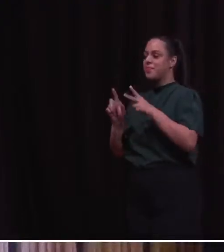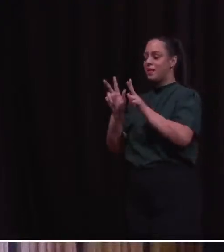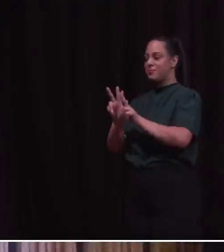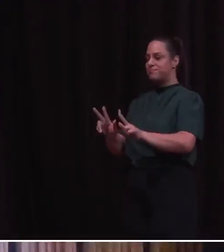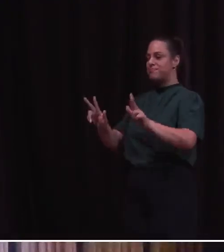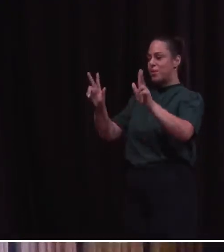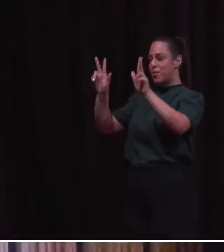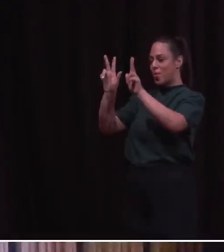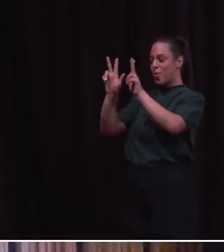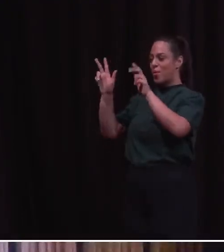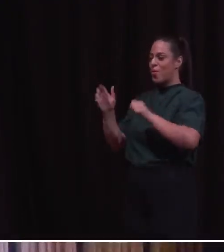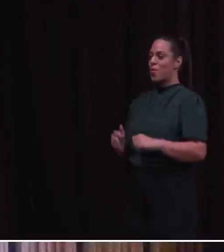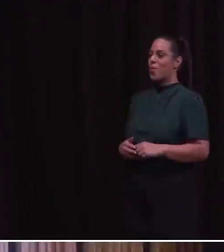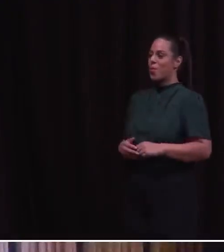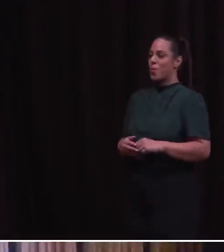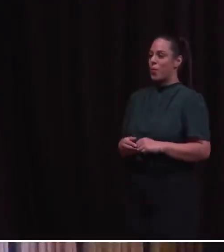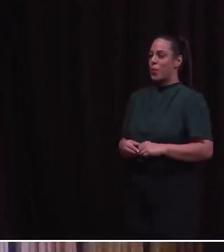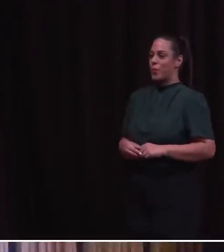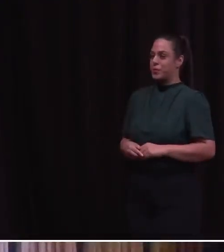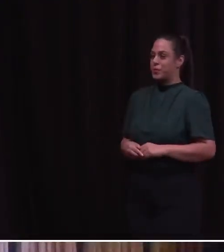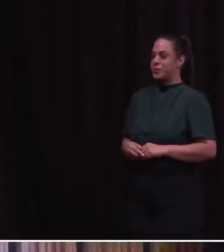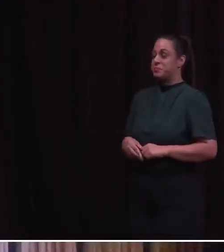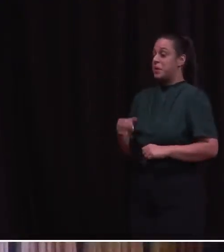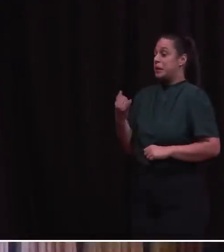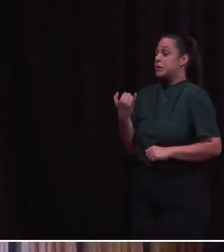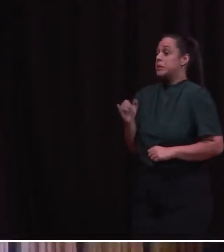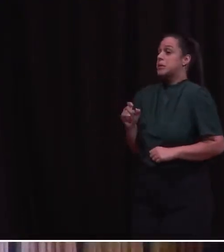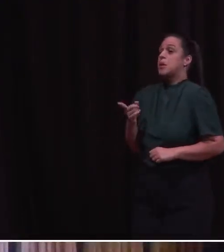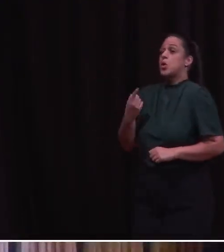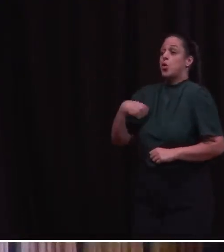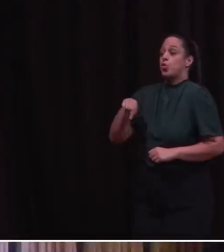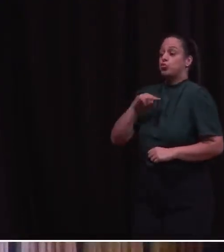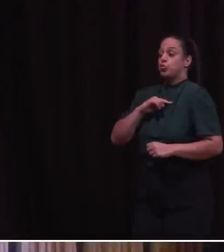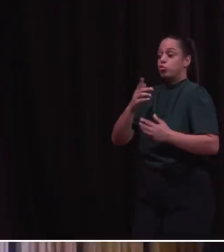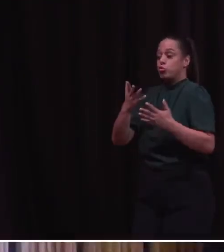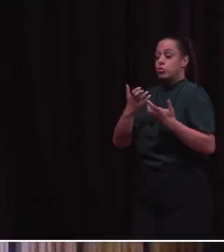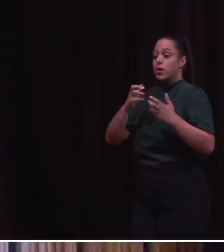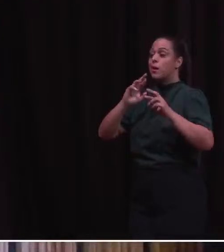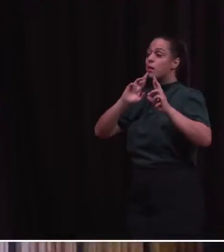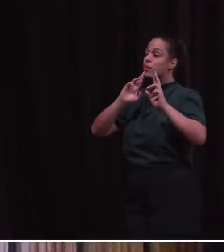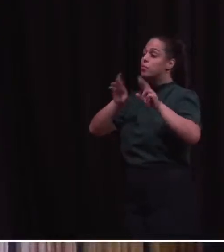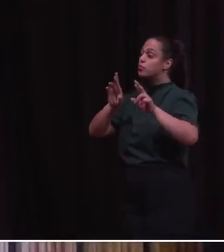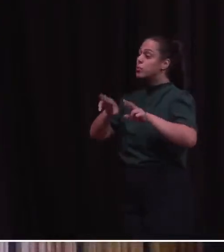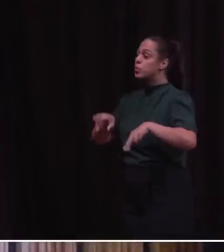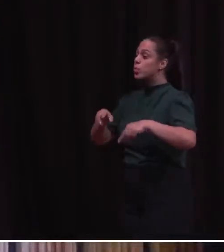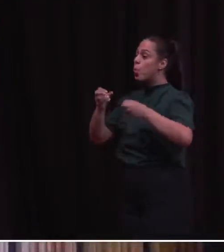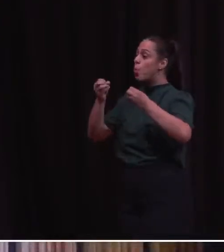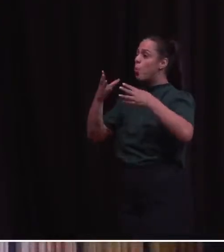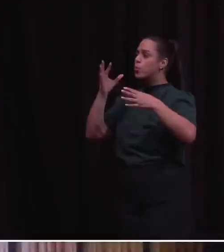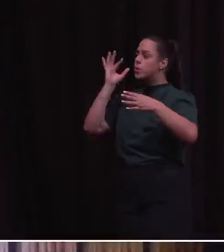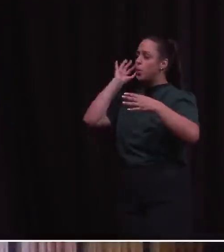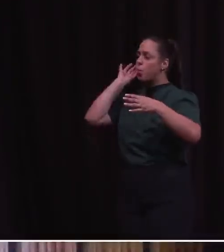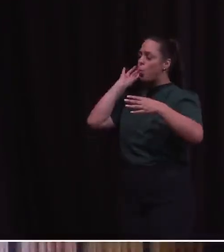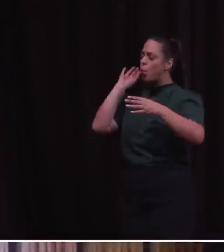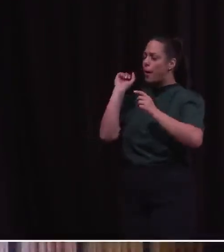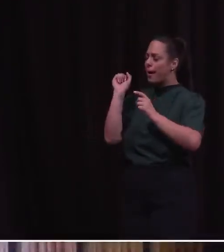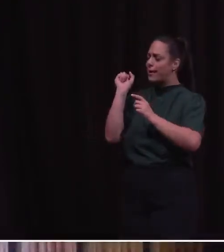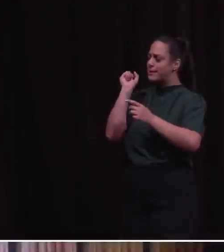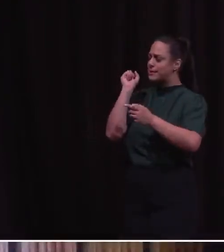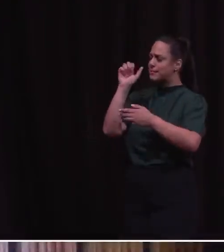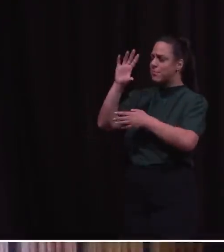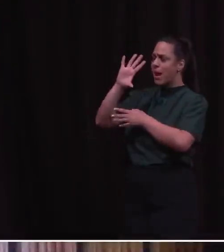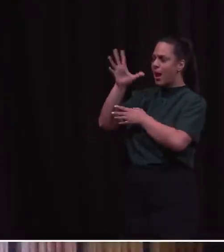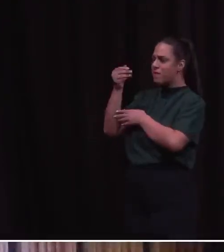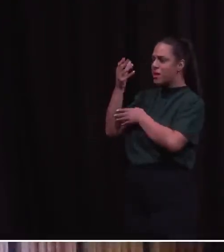African women are being killed, whether we're going to rise up and fight on their behalf. All these things